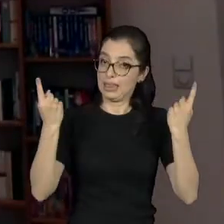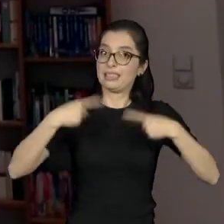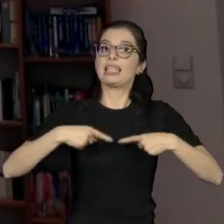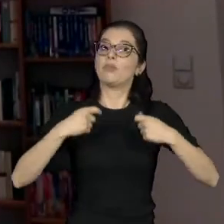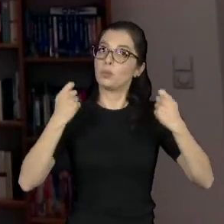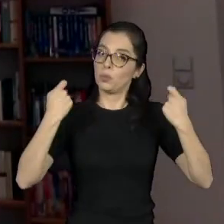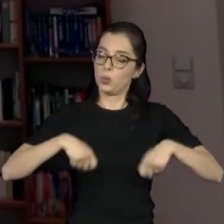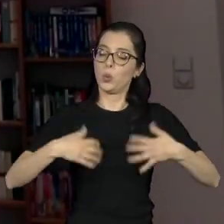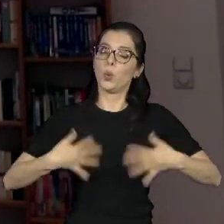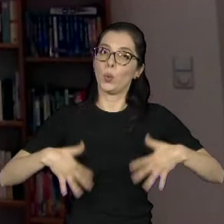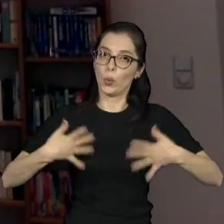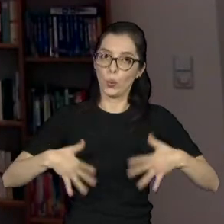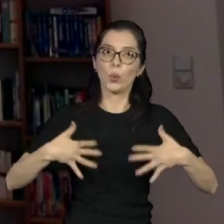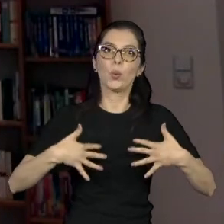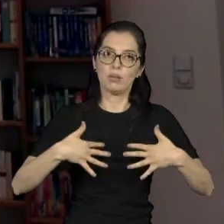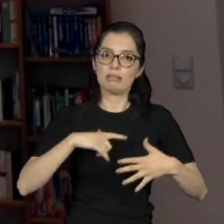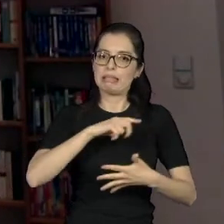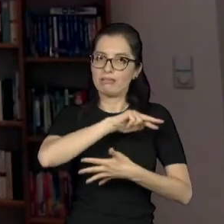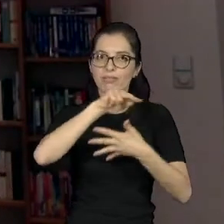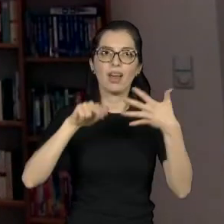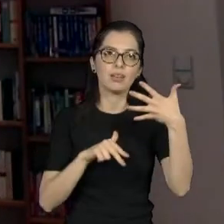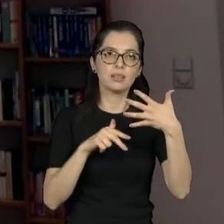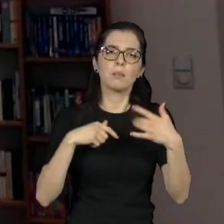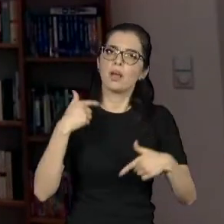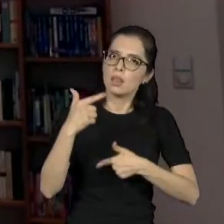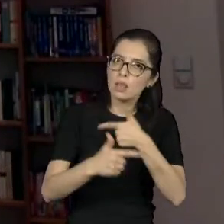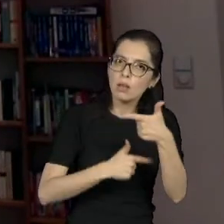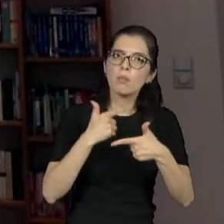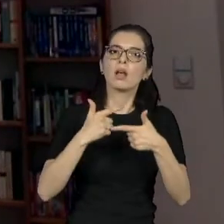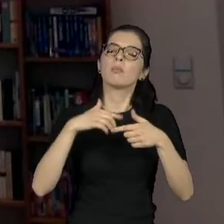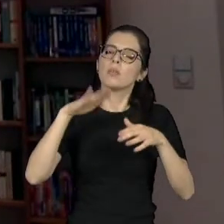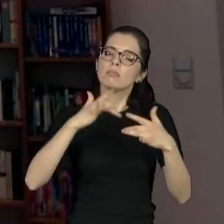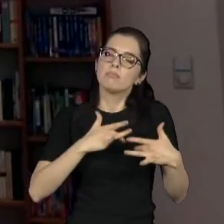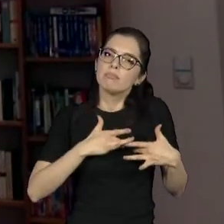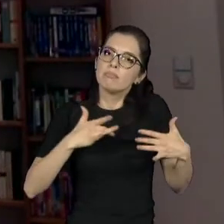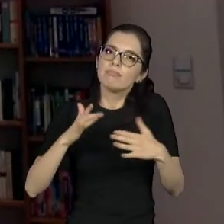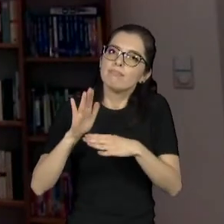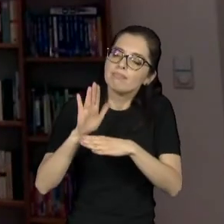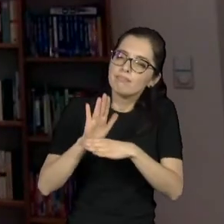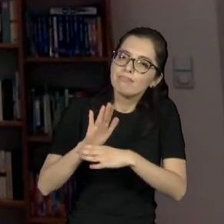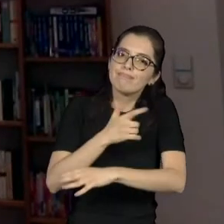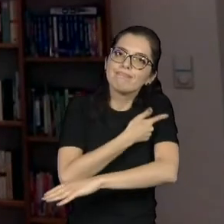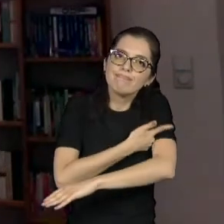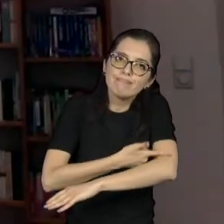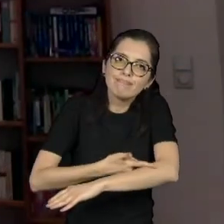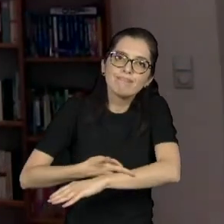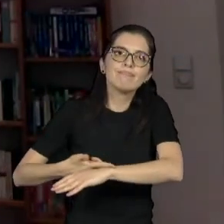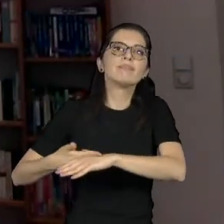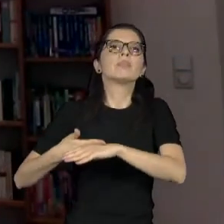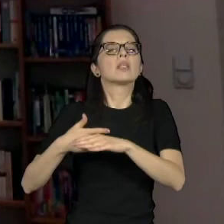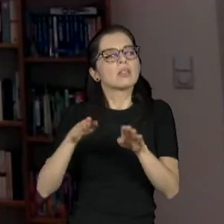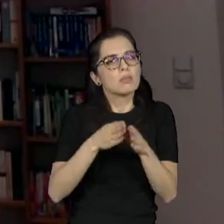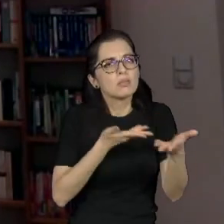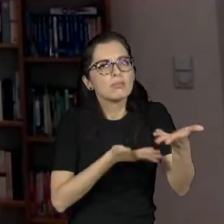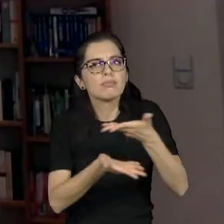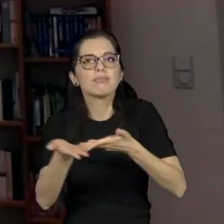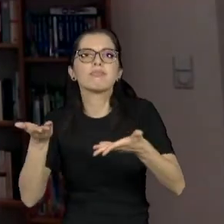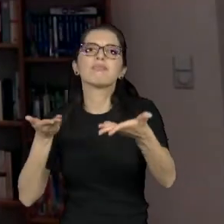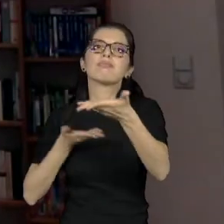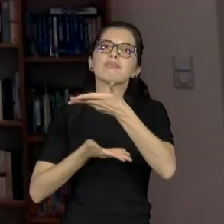The challenges that means, and work to have greater kindness, I would say, to each other and to those who we're